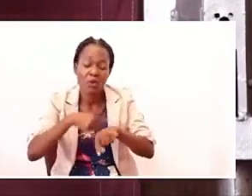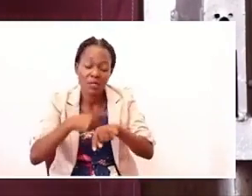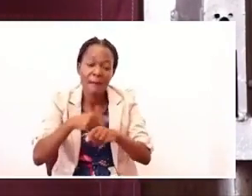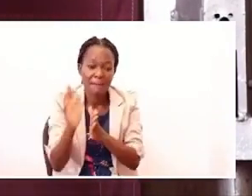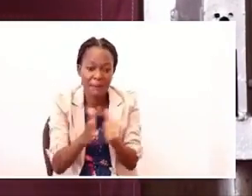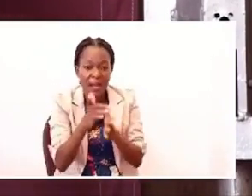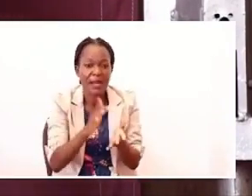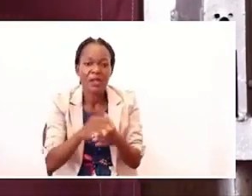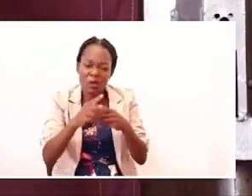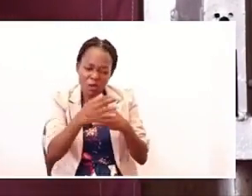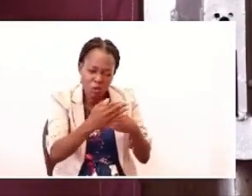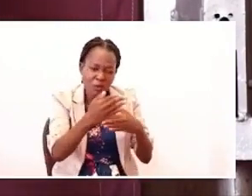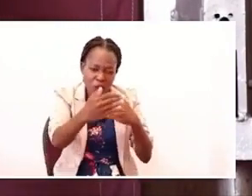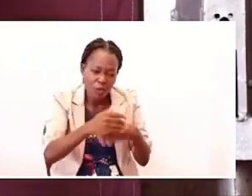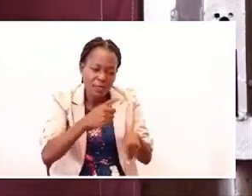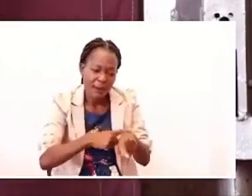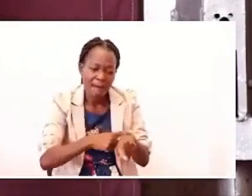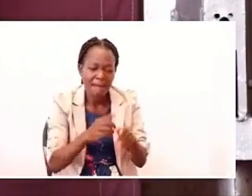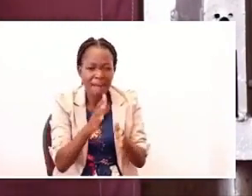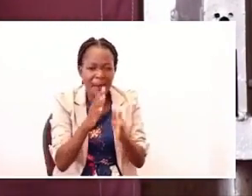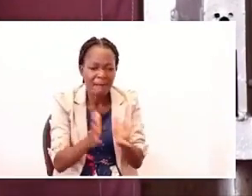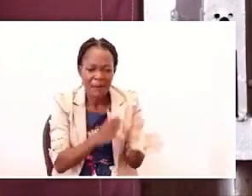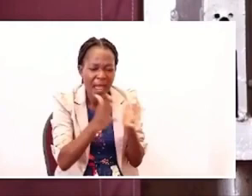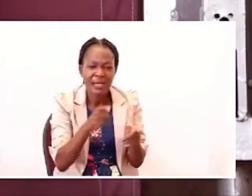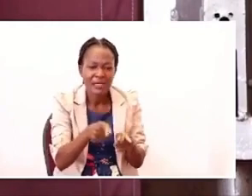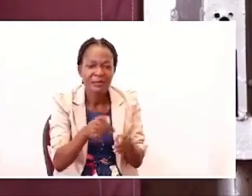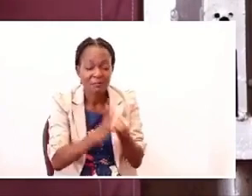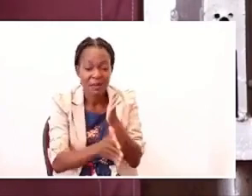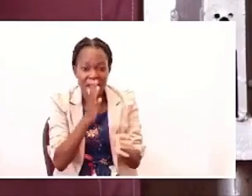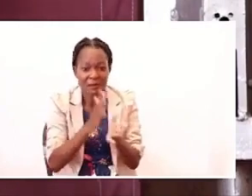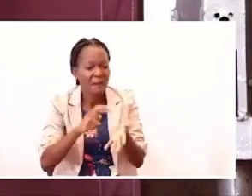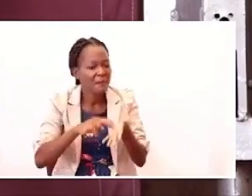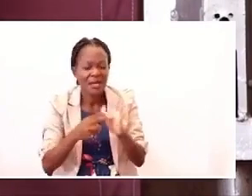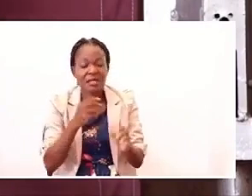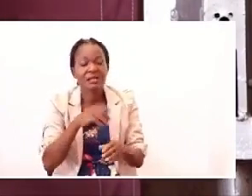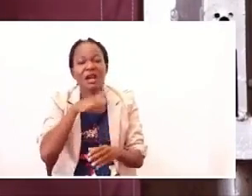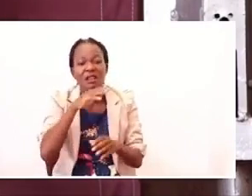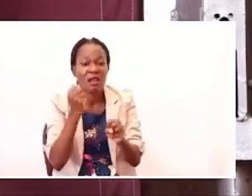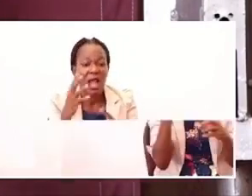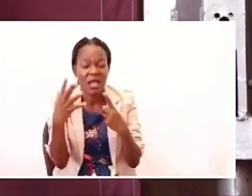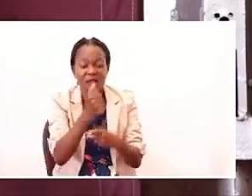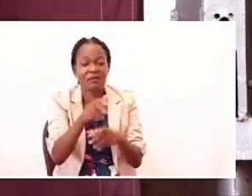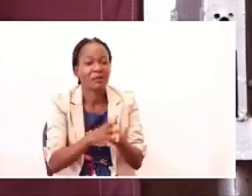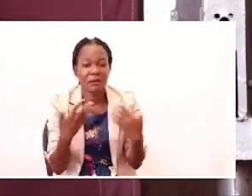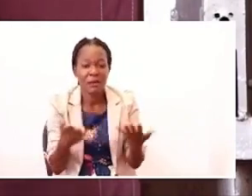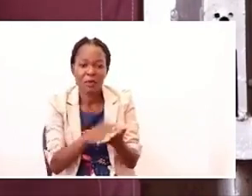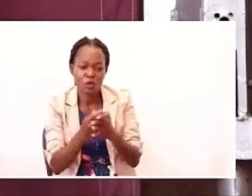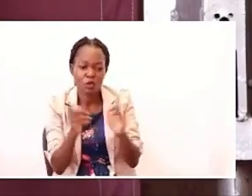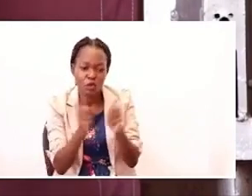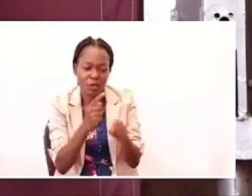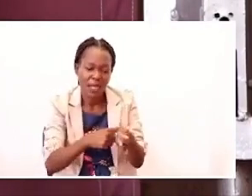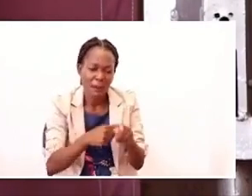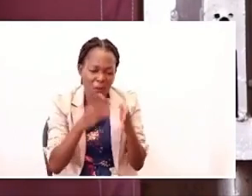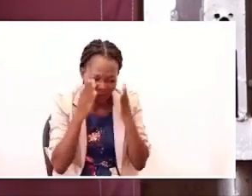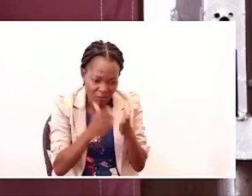short term, which has persisted for more than 40 years for most economies, the short term should only focus on